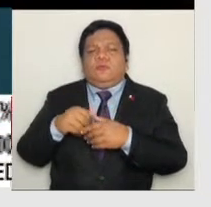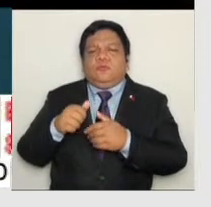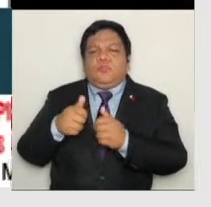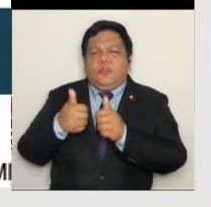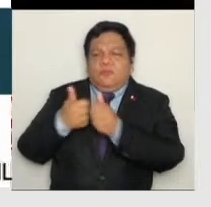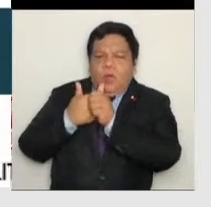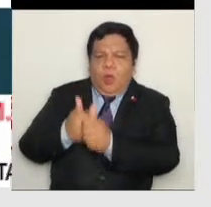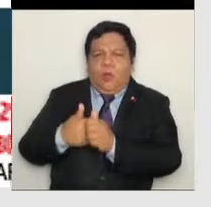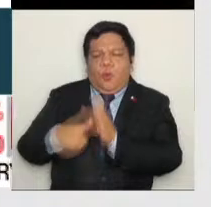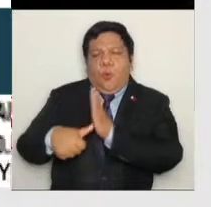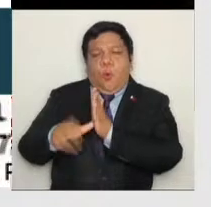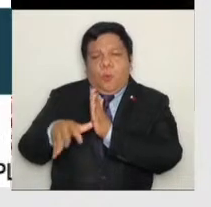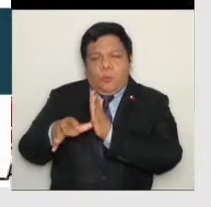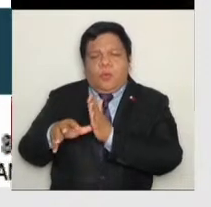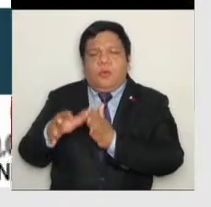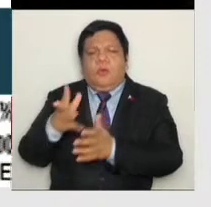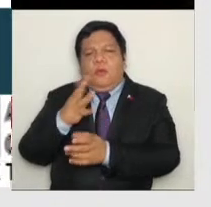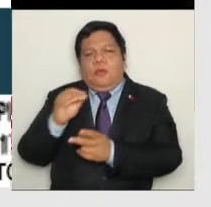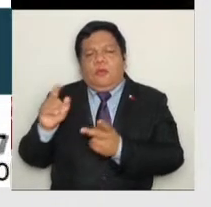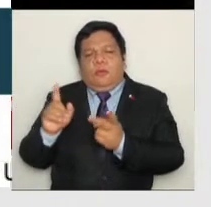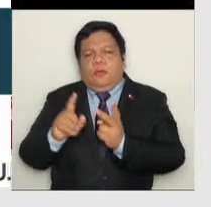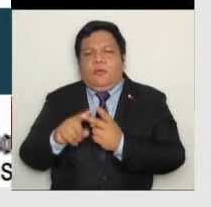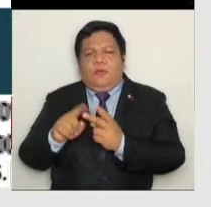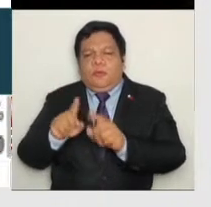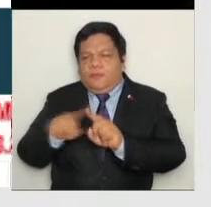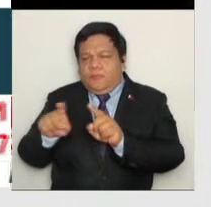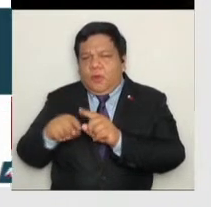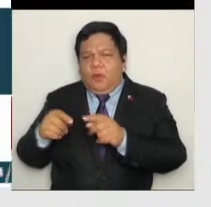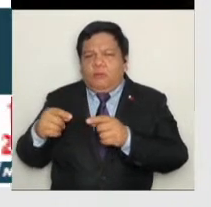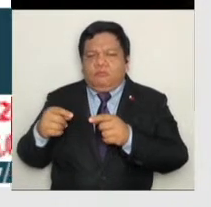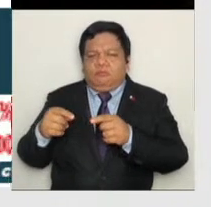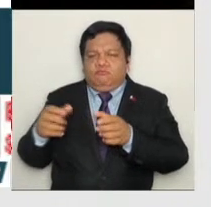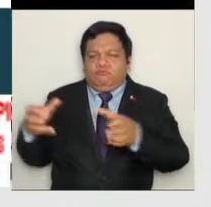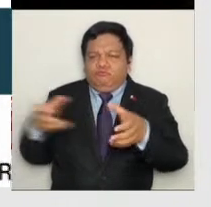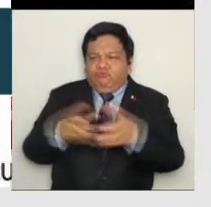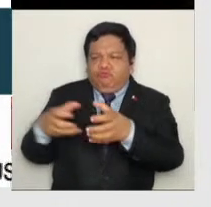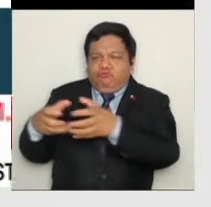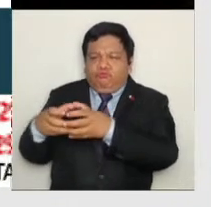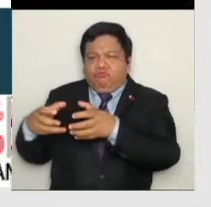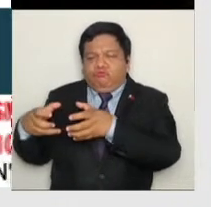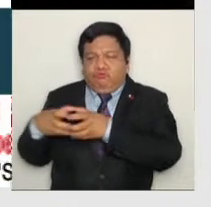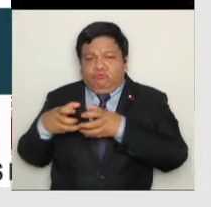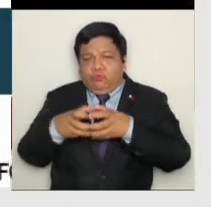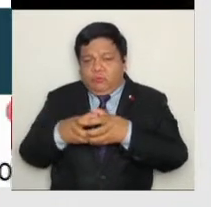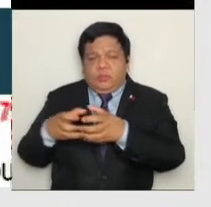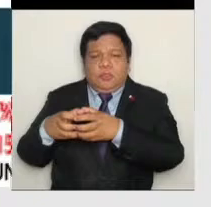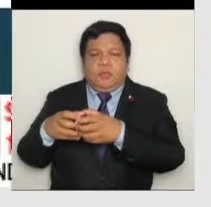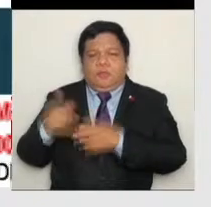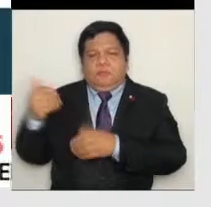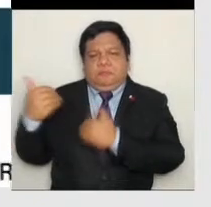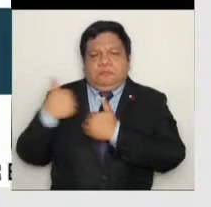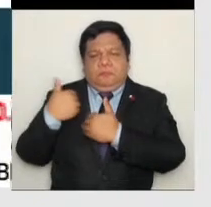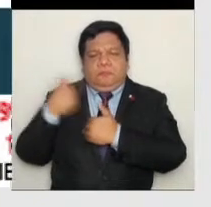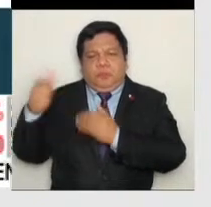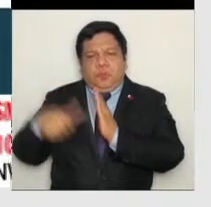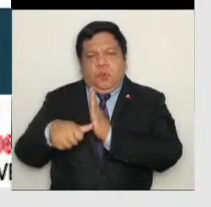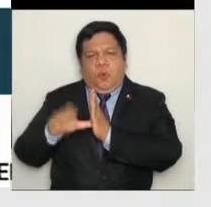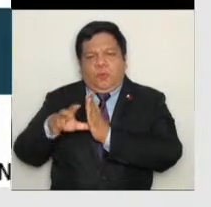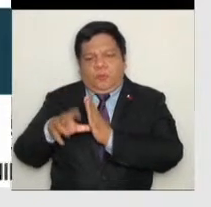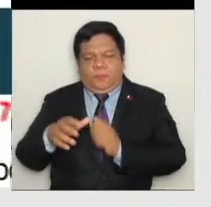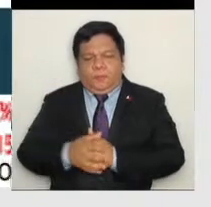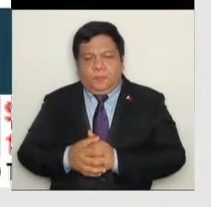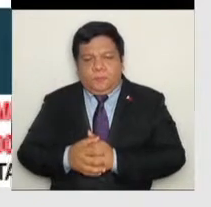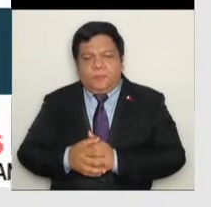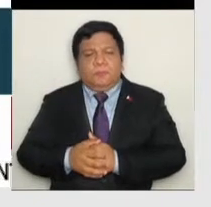and intra-party political party disputes fall within the jurisdiction of the Commission. Hmm. So